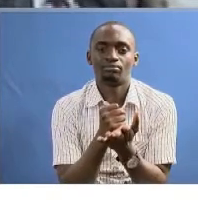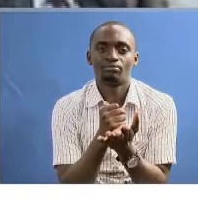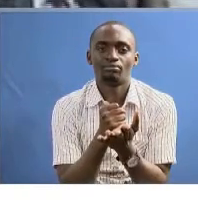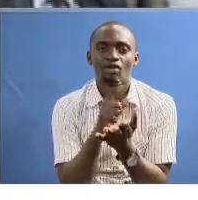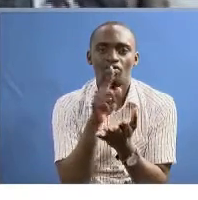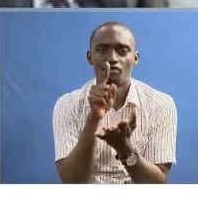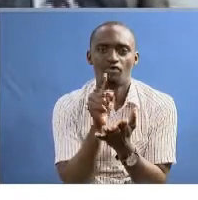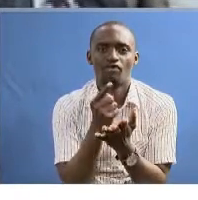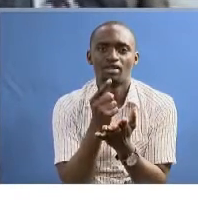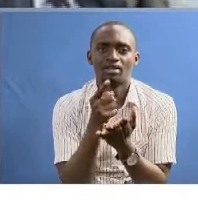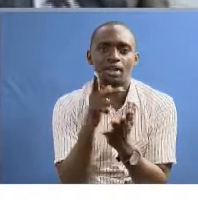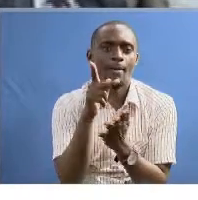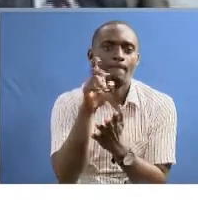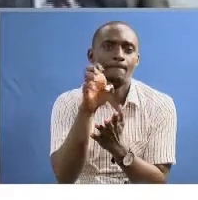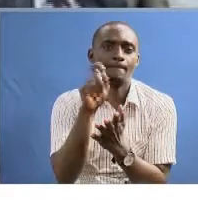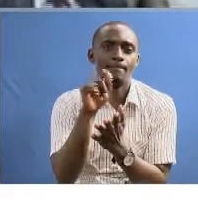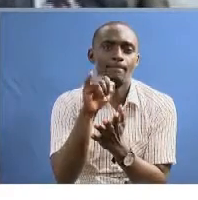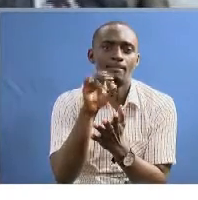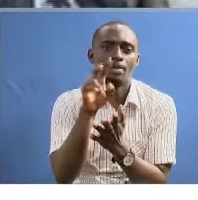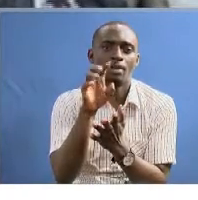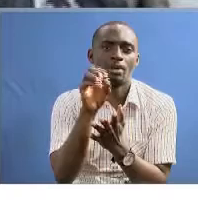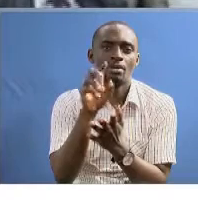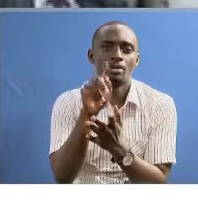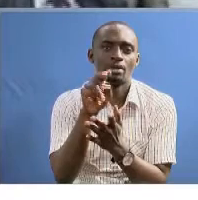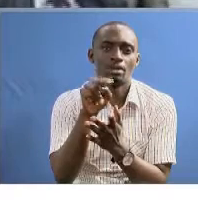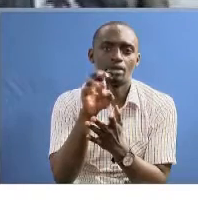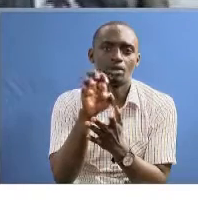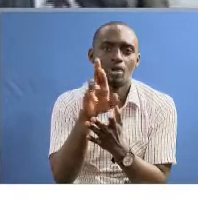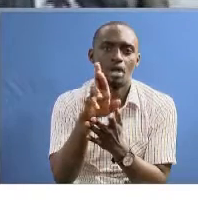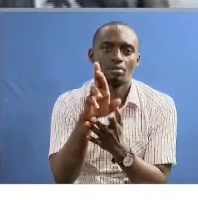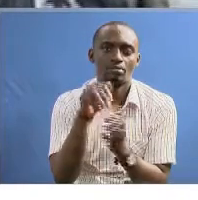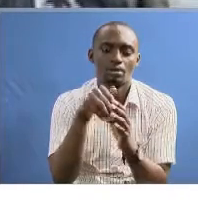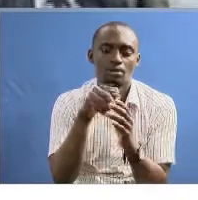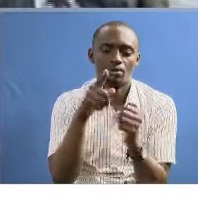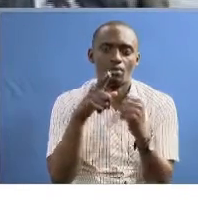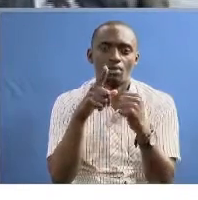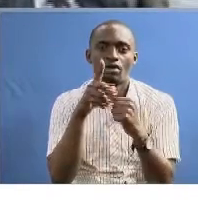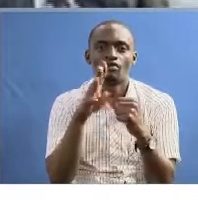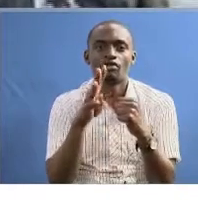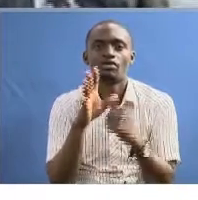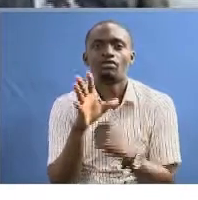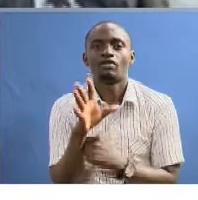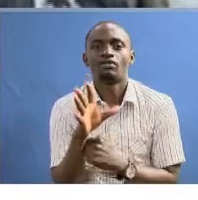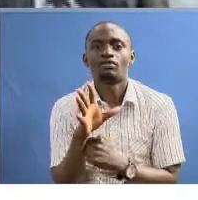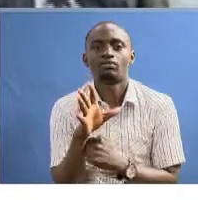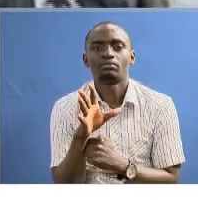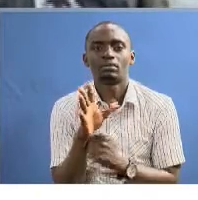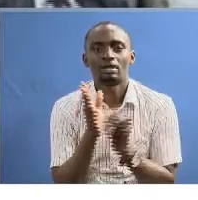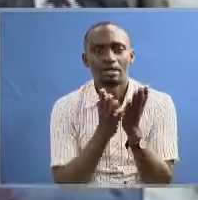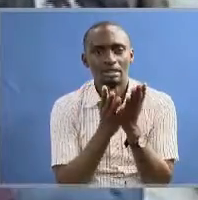The first petitioner in 145 served the petitioner in 145.